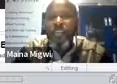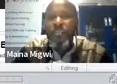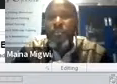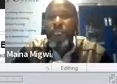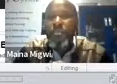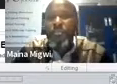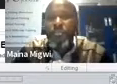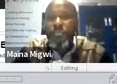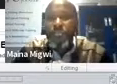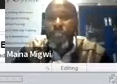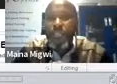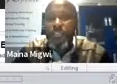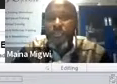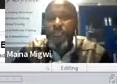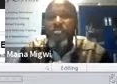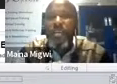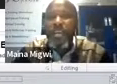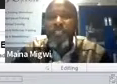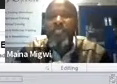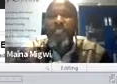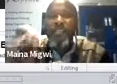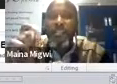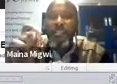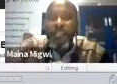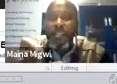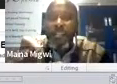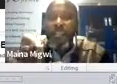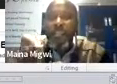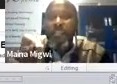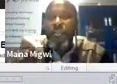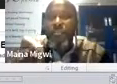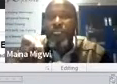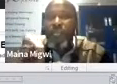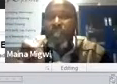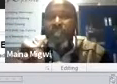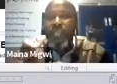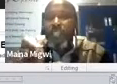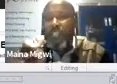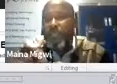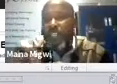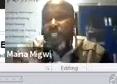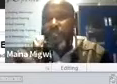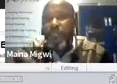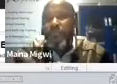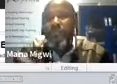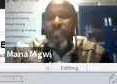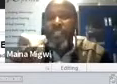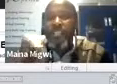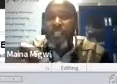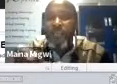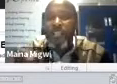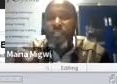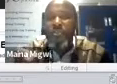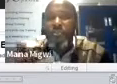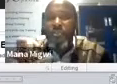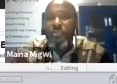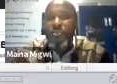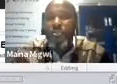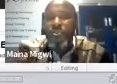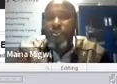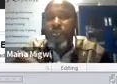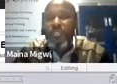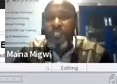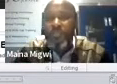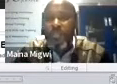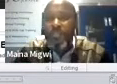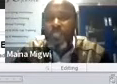how they can go about resolving the issue, but they cannot make a determination. The determination of the